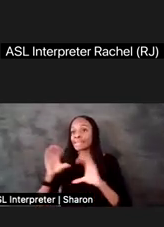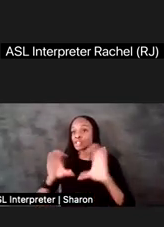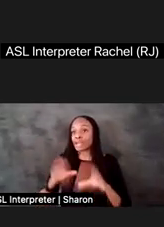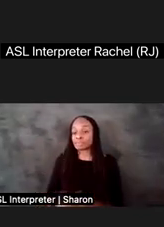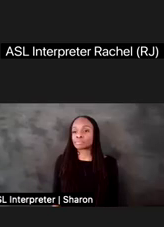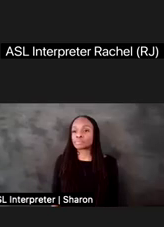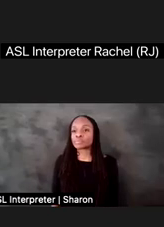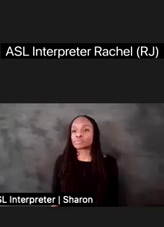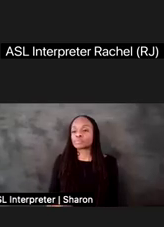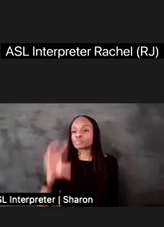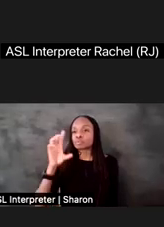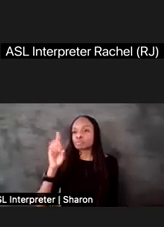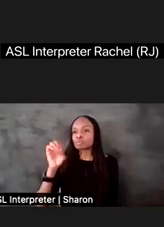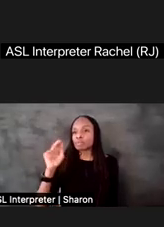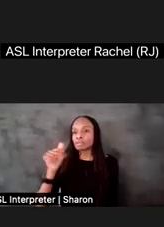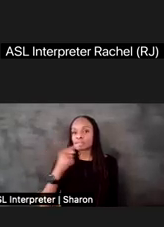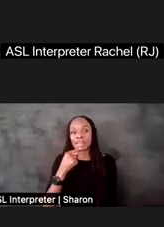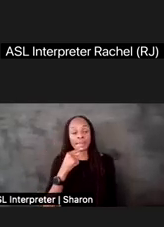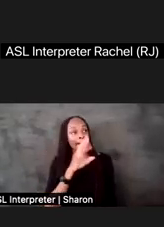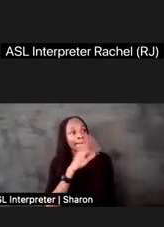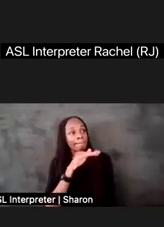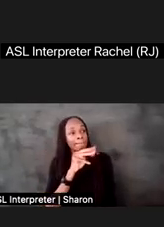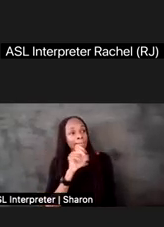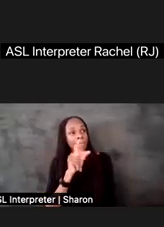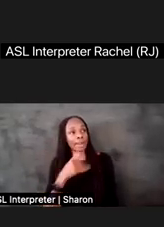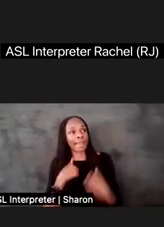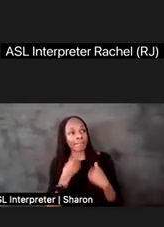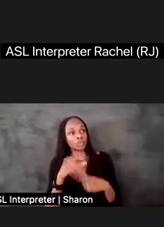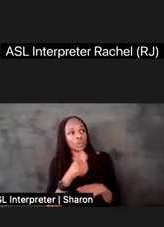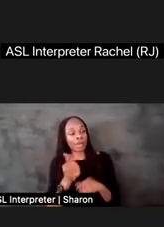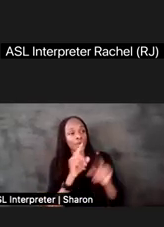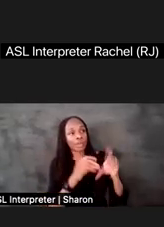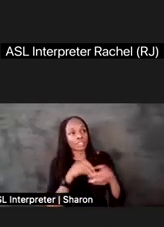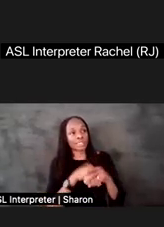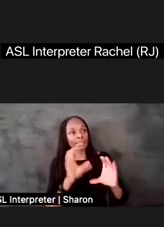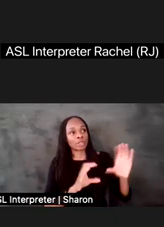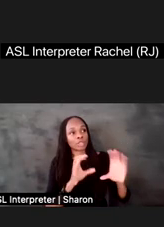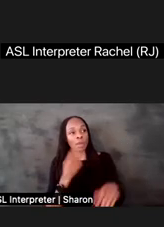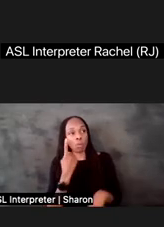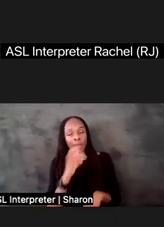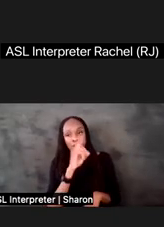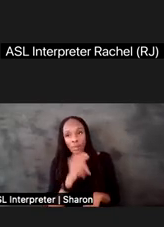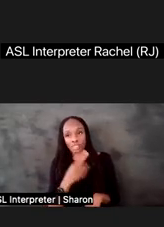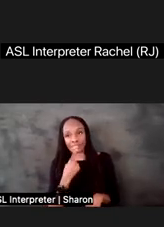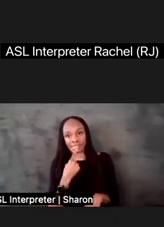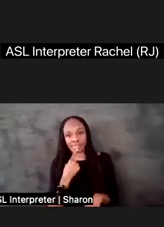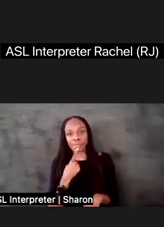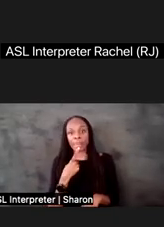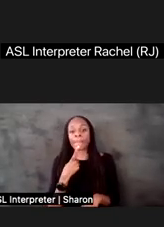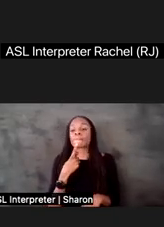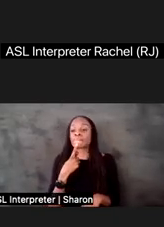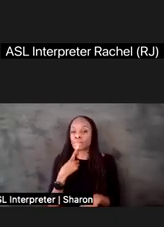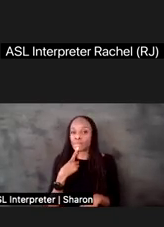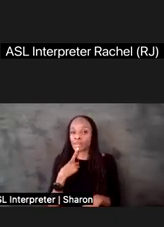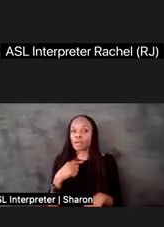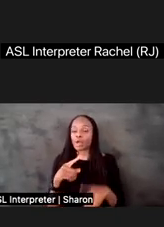And Mark, there's a couple other questions here in the chat. One of them, alternative water